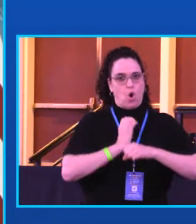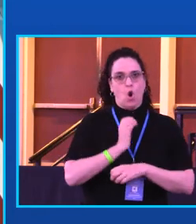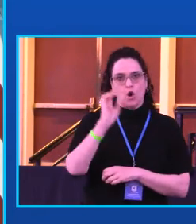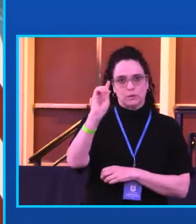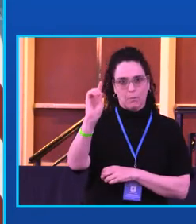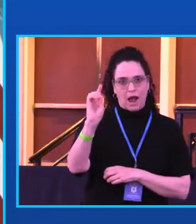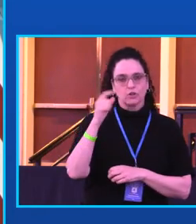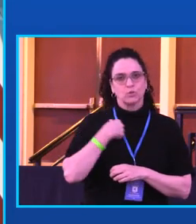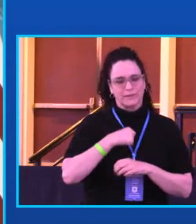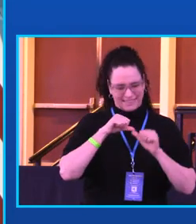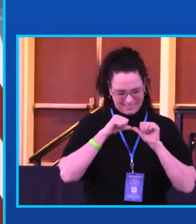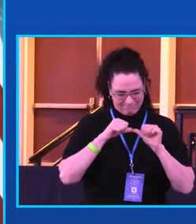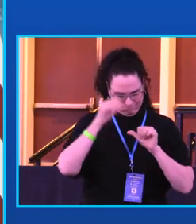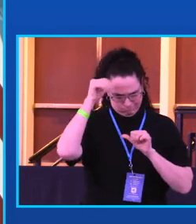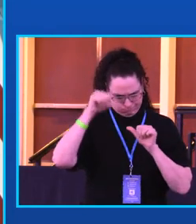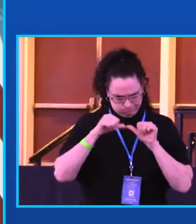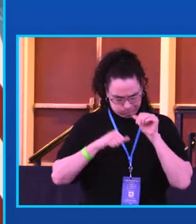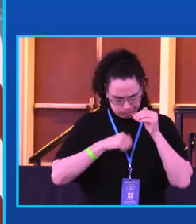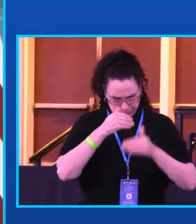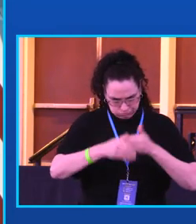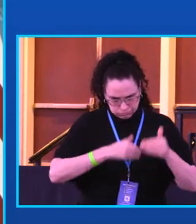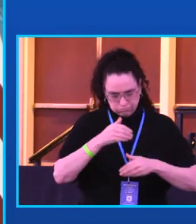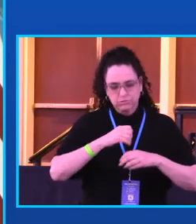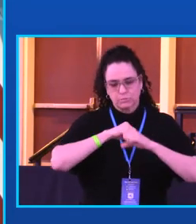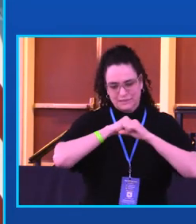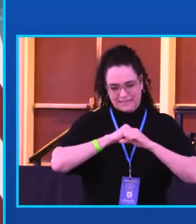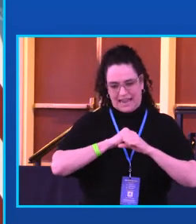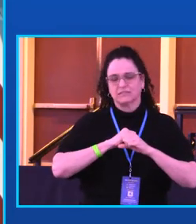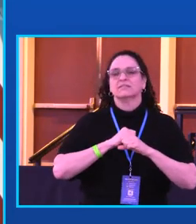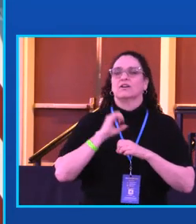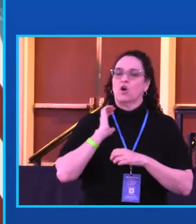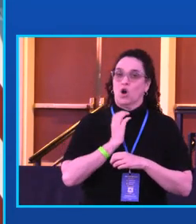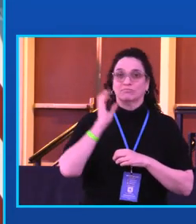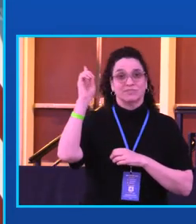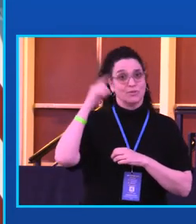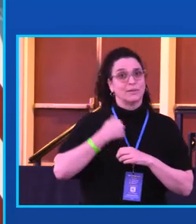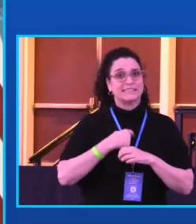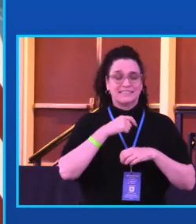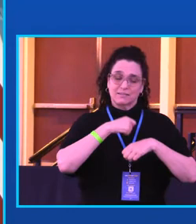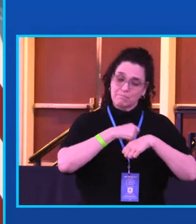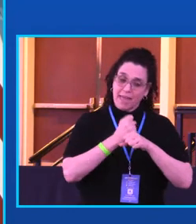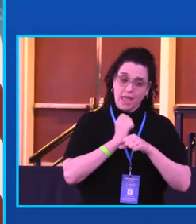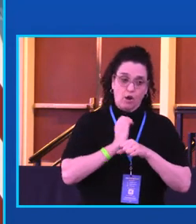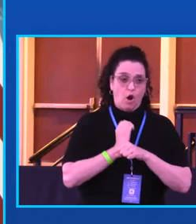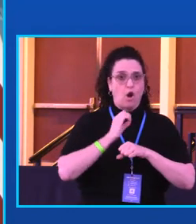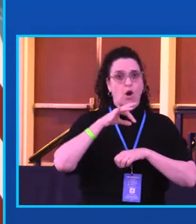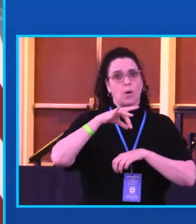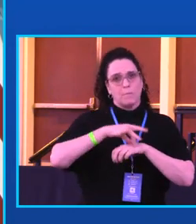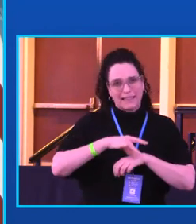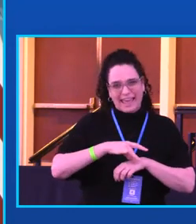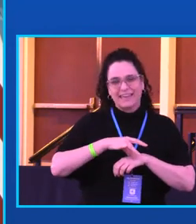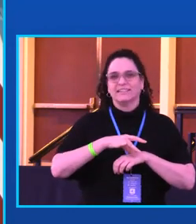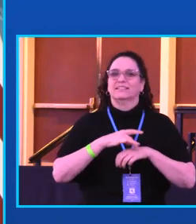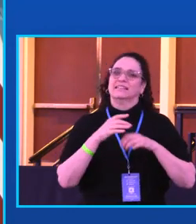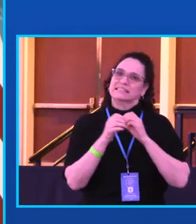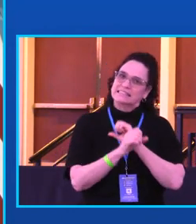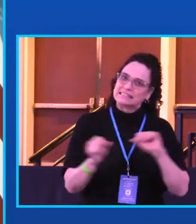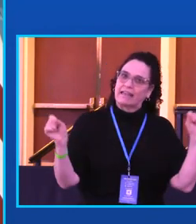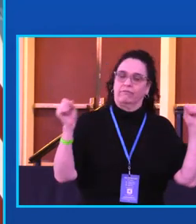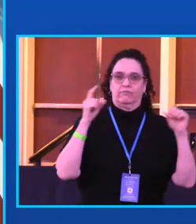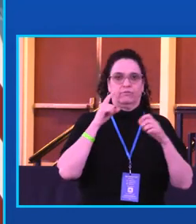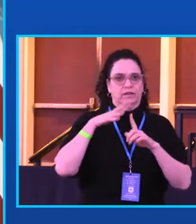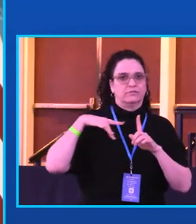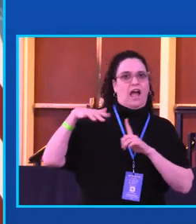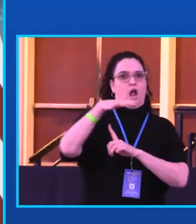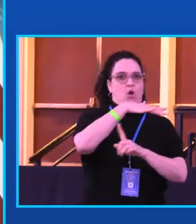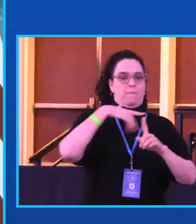its defense, and to safeguard our planet for generations to come. It is time to do so much more.